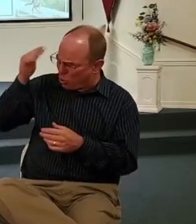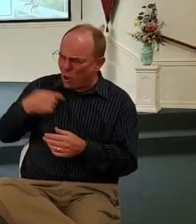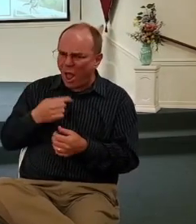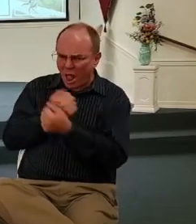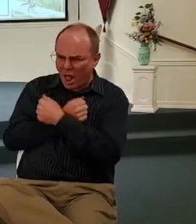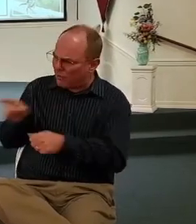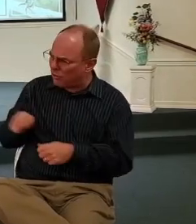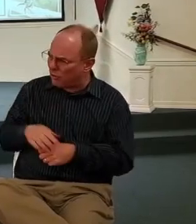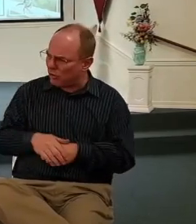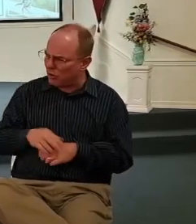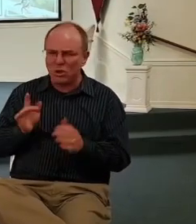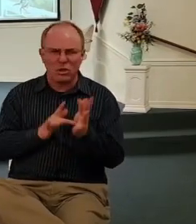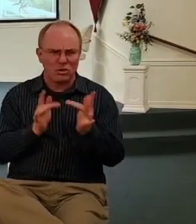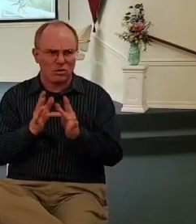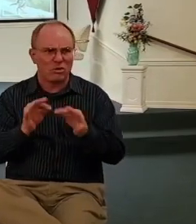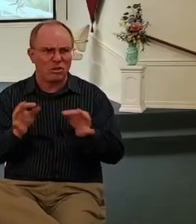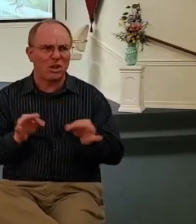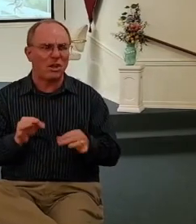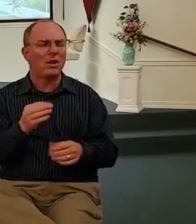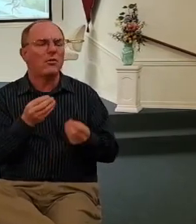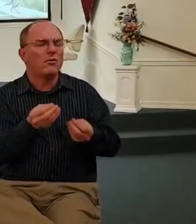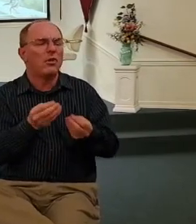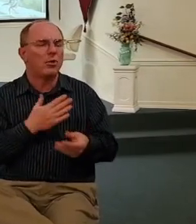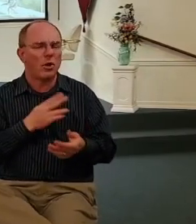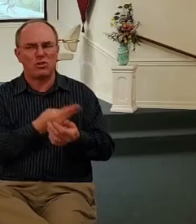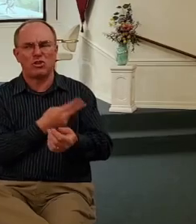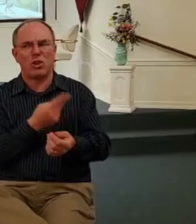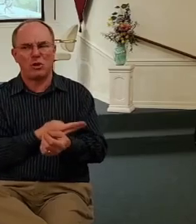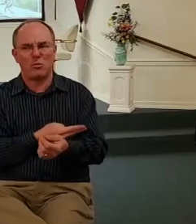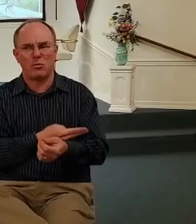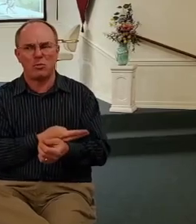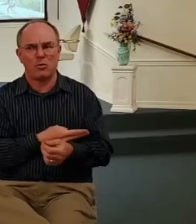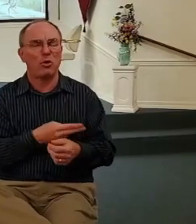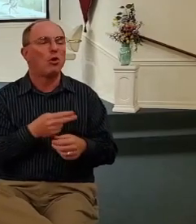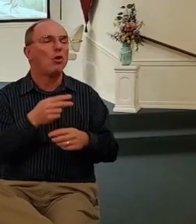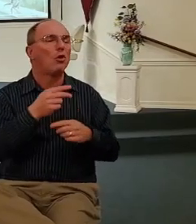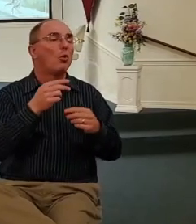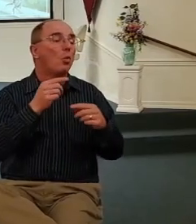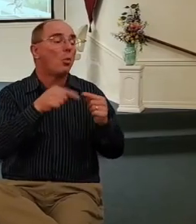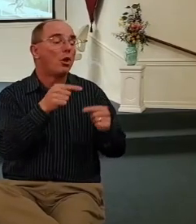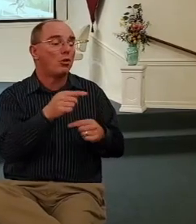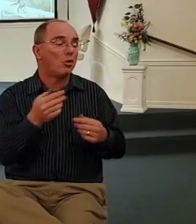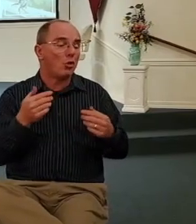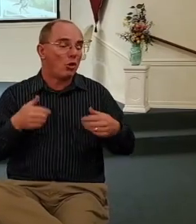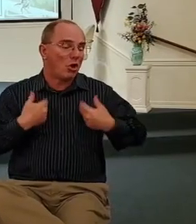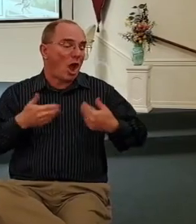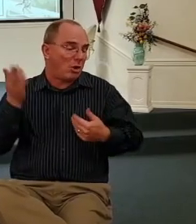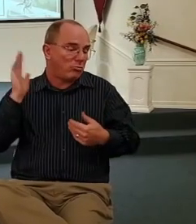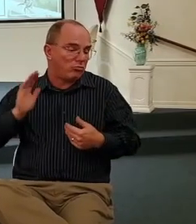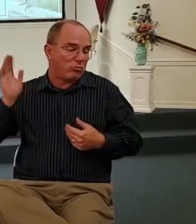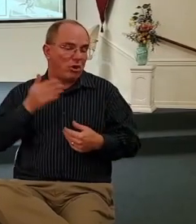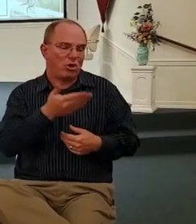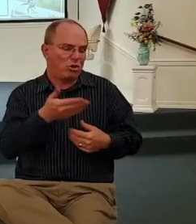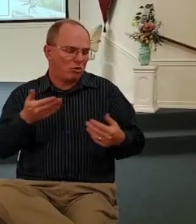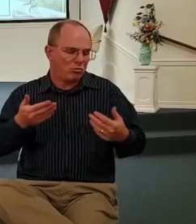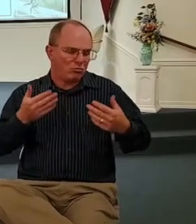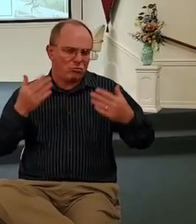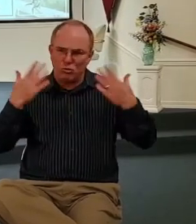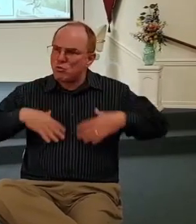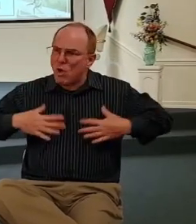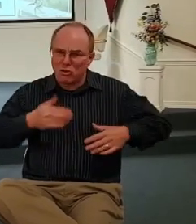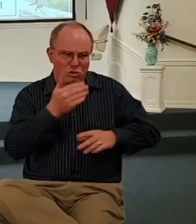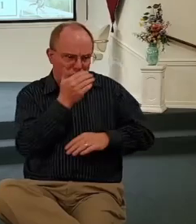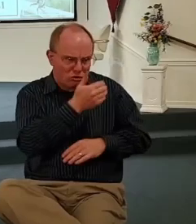yourself and went where you wanted. But when you are old, you will stretch out your hand, and someone else will dress and lead